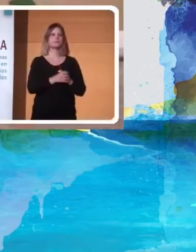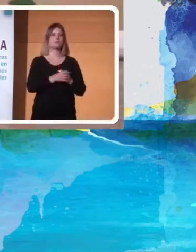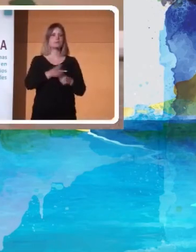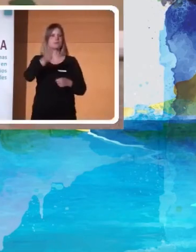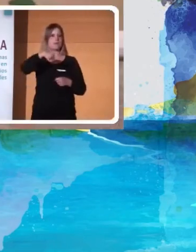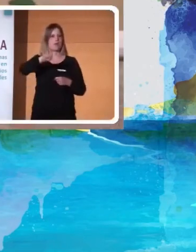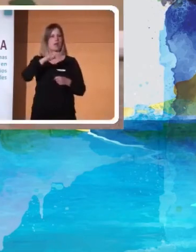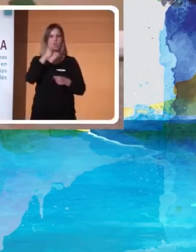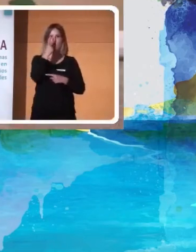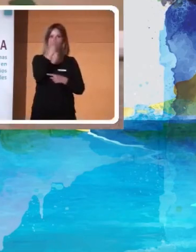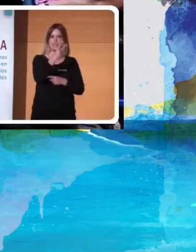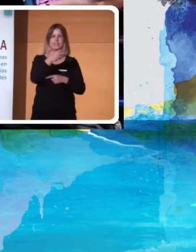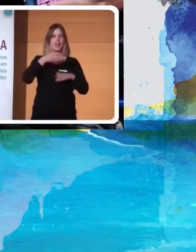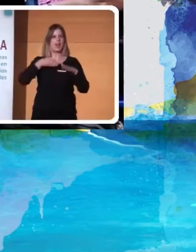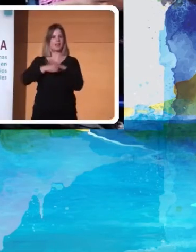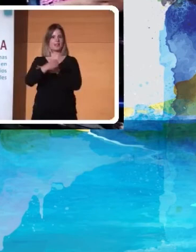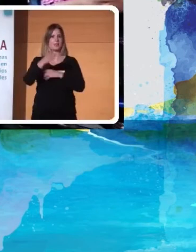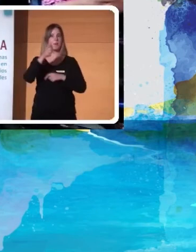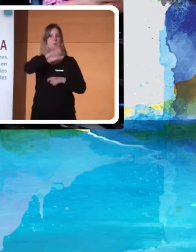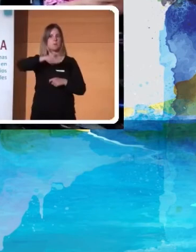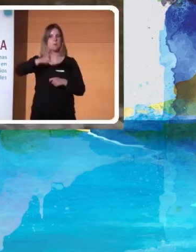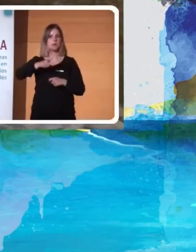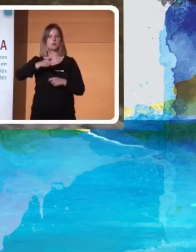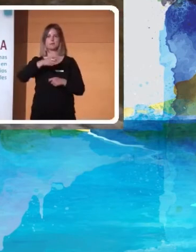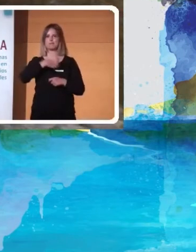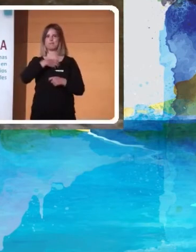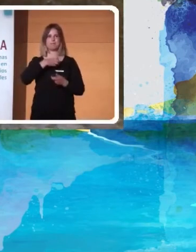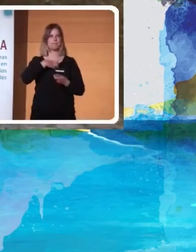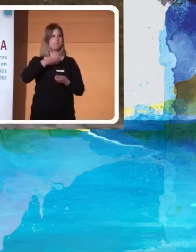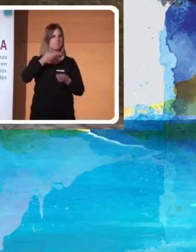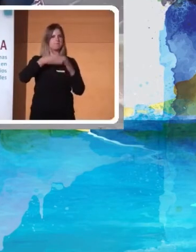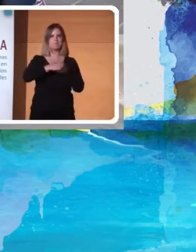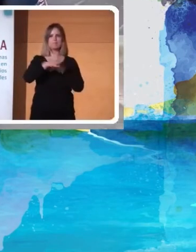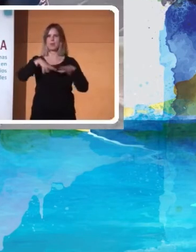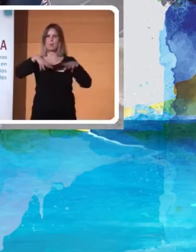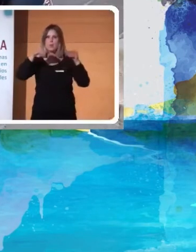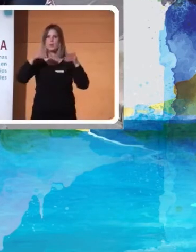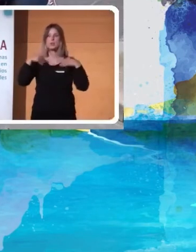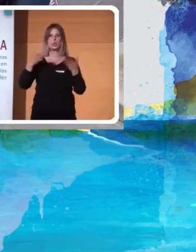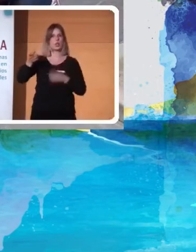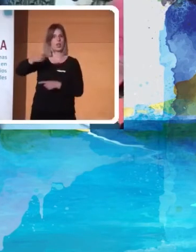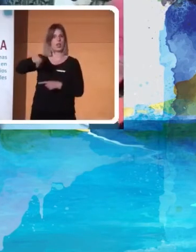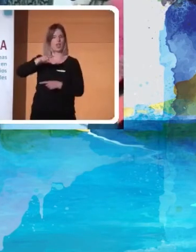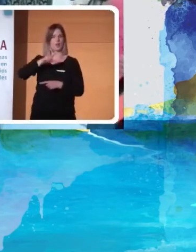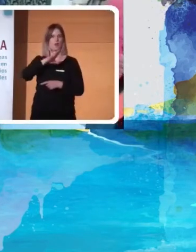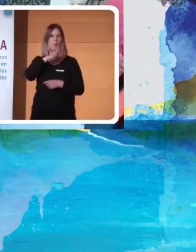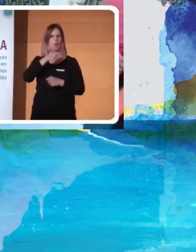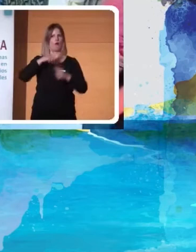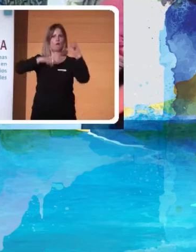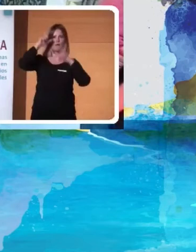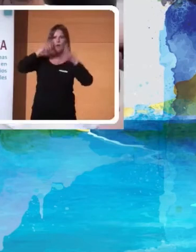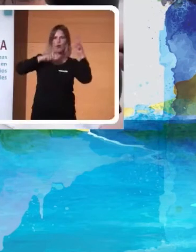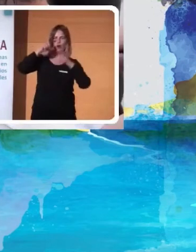a unique experience. They're the ones that provide accessible visits, where people who weren't able to